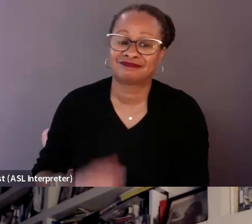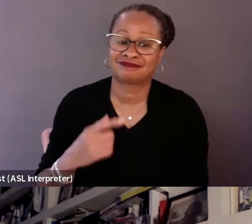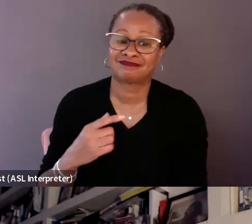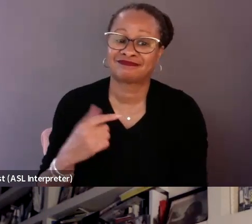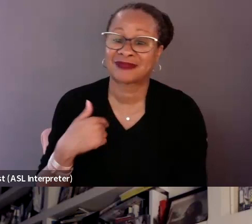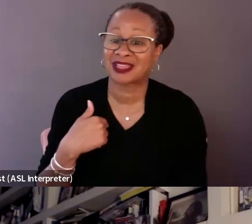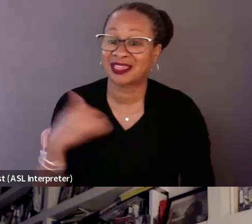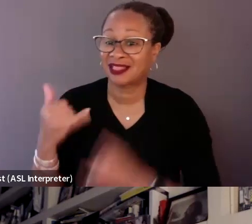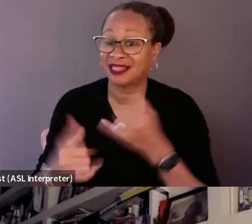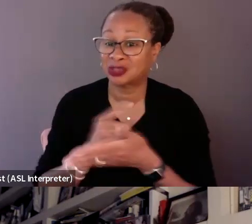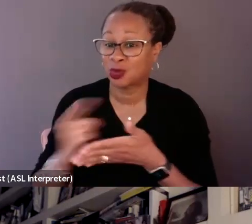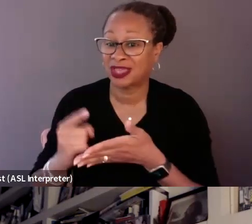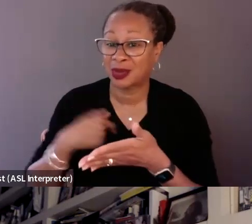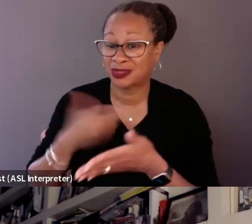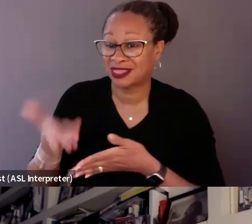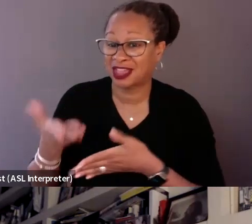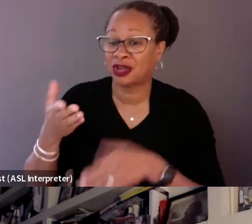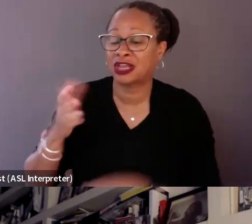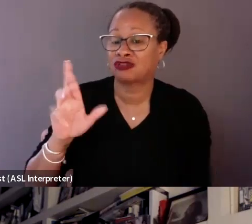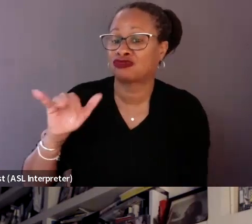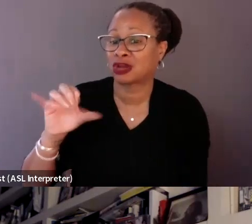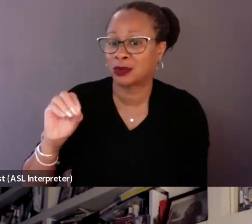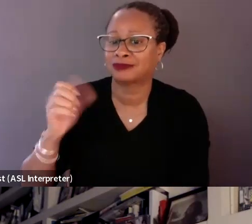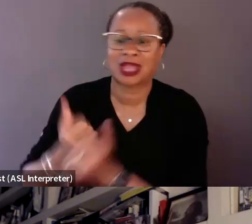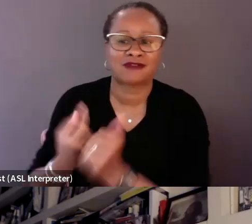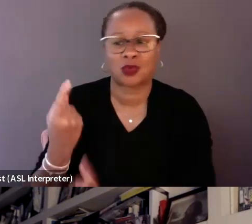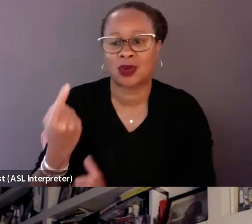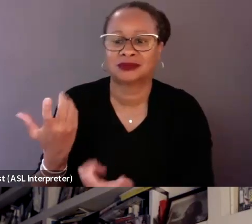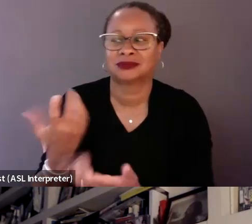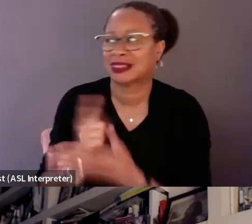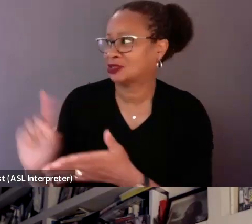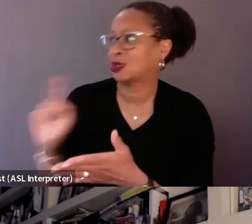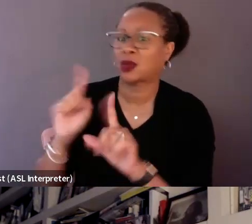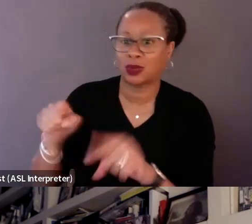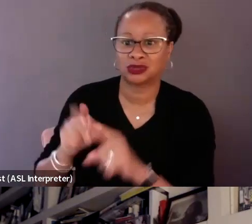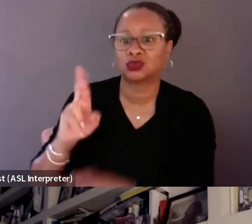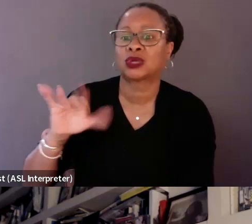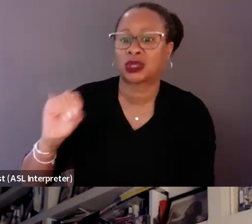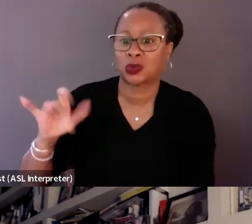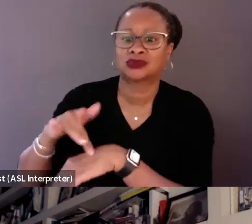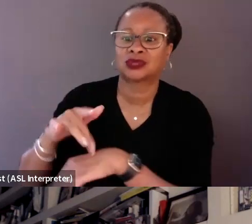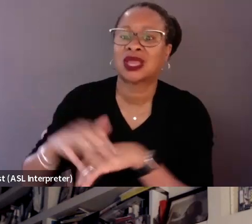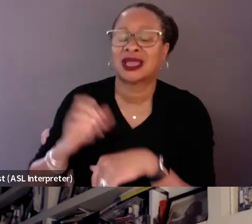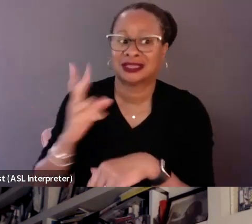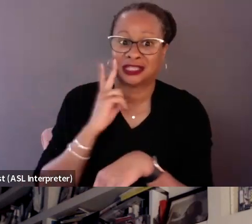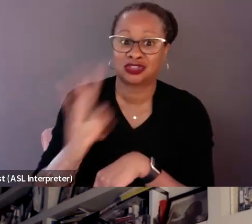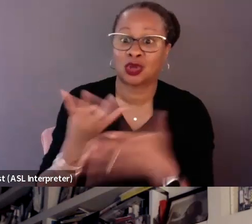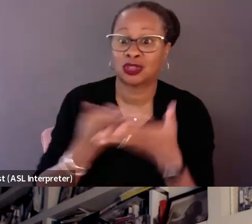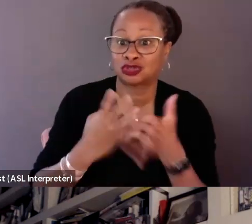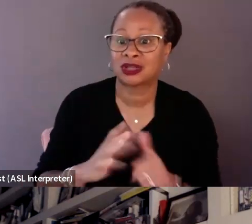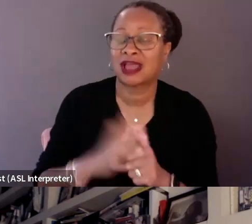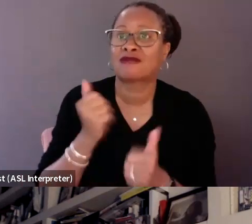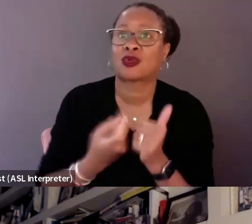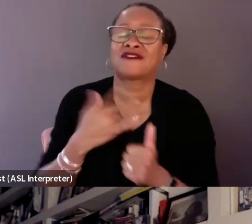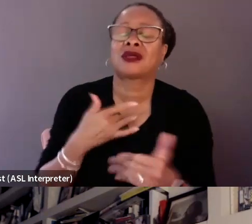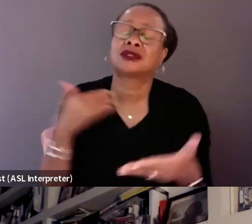in Rio, and everybody loved it, and everybody feels so close